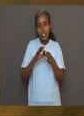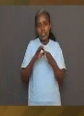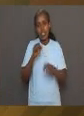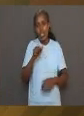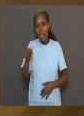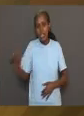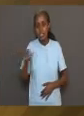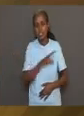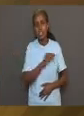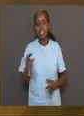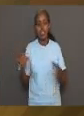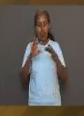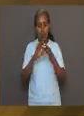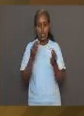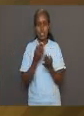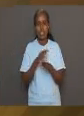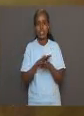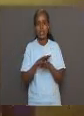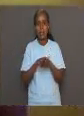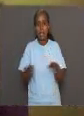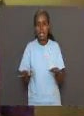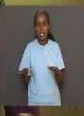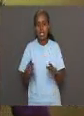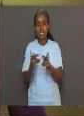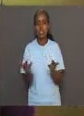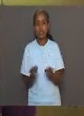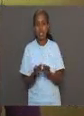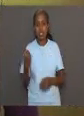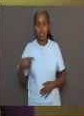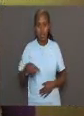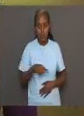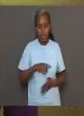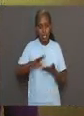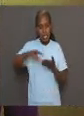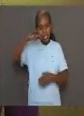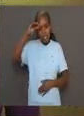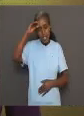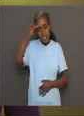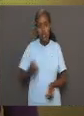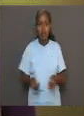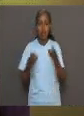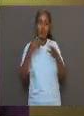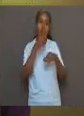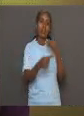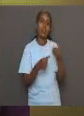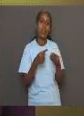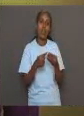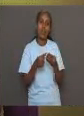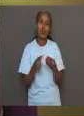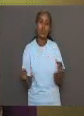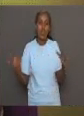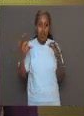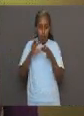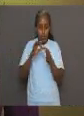and coordinate planes in space. We are going to learn more about